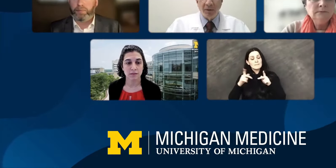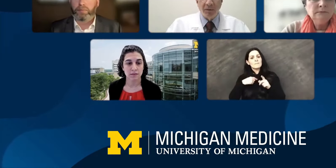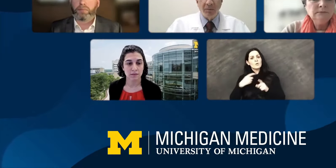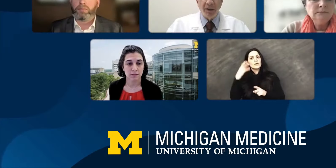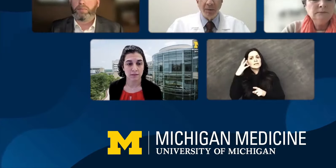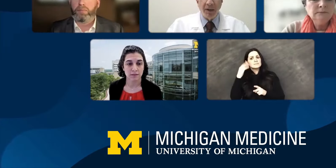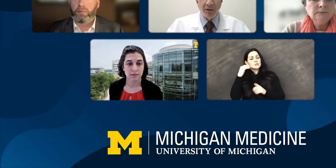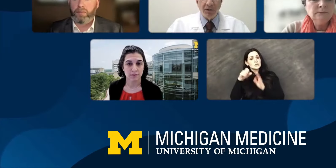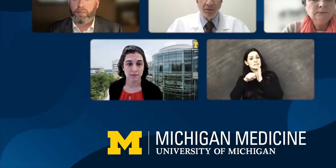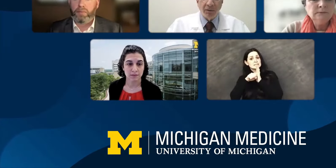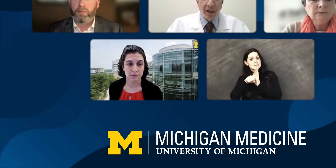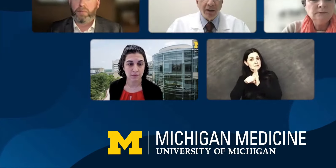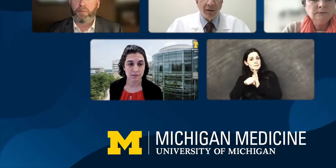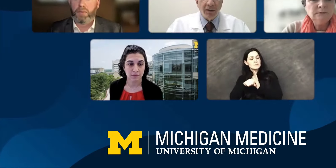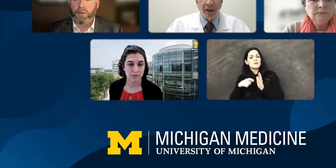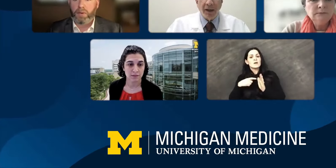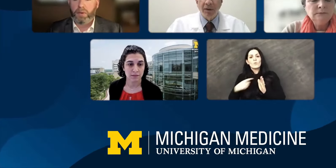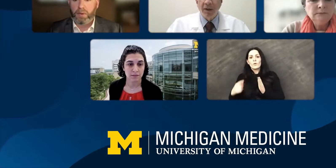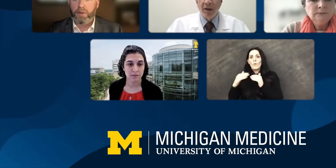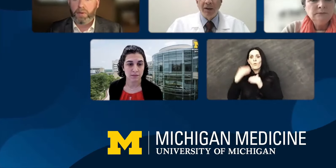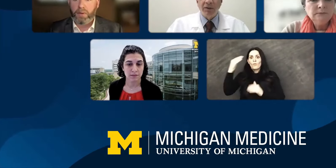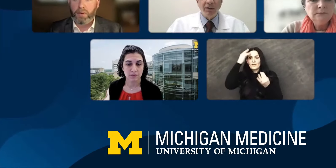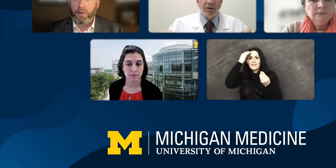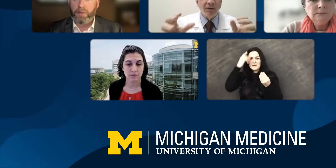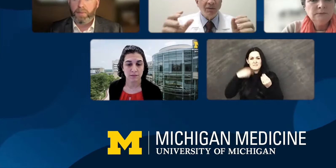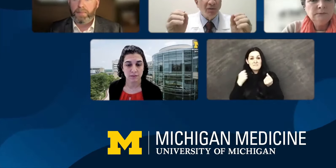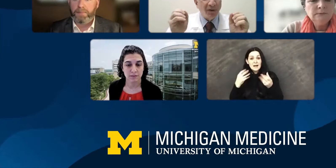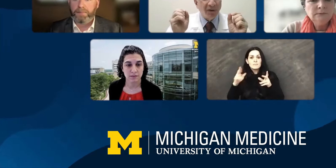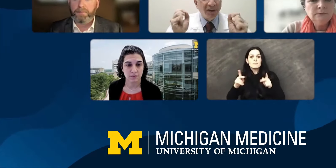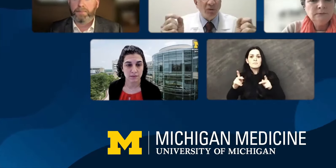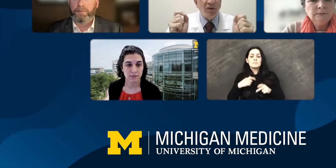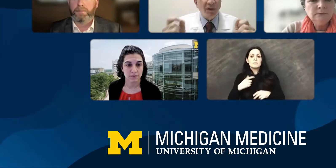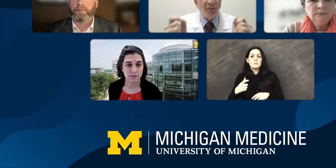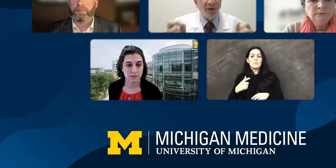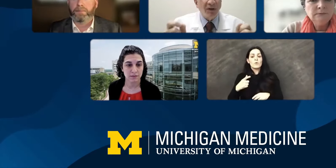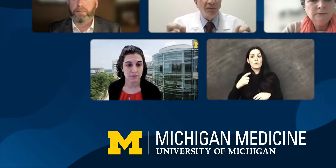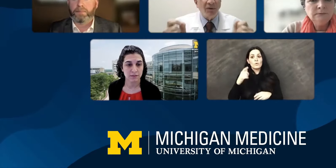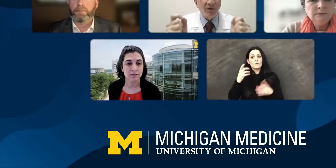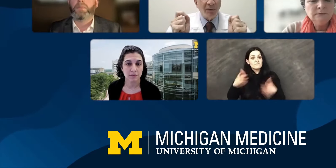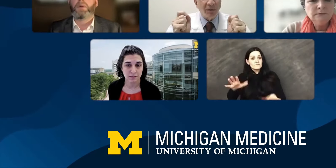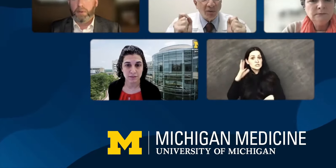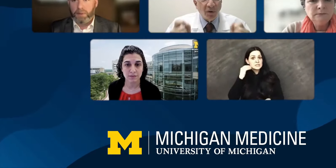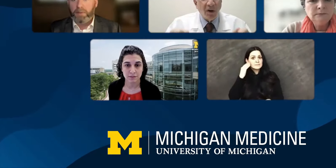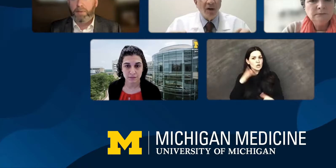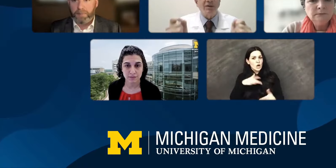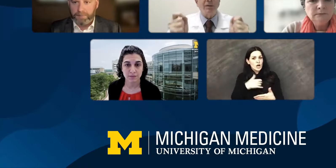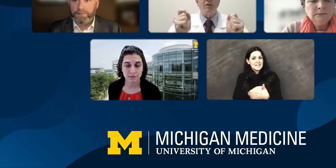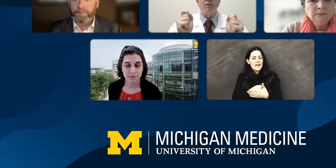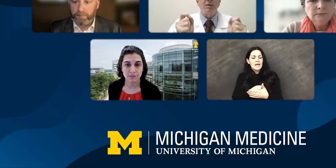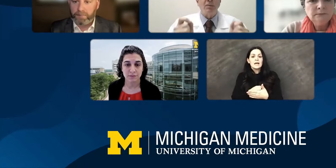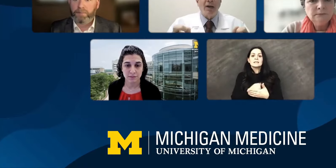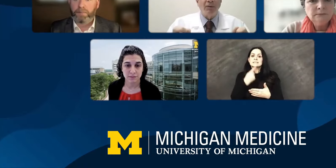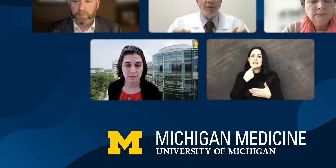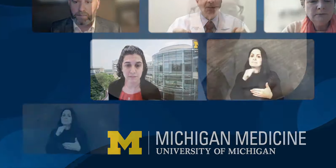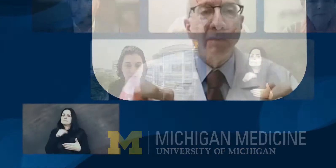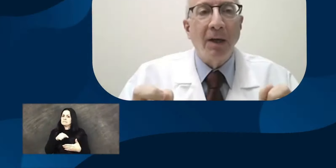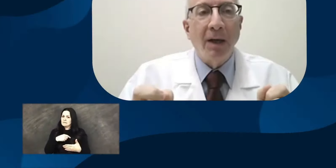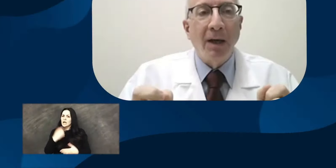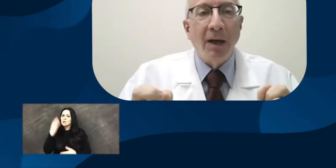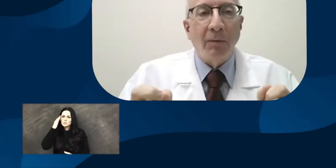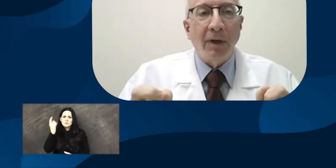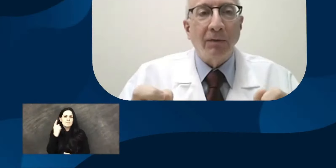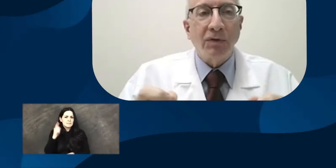theme I've heard from many patients who have had heart attacks is they just sort of knew that this was something different, something was wrong, something was really bothering